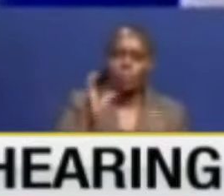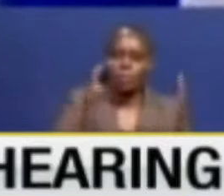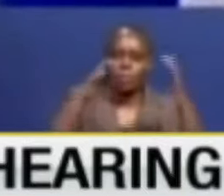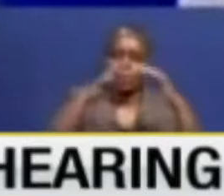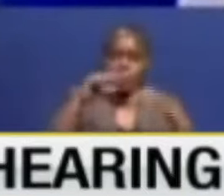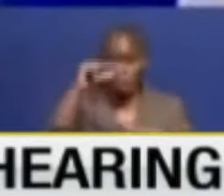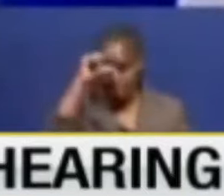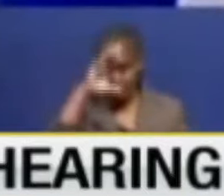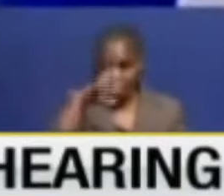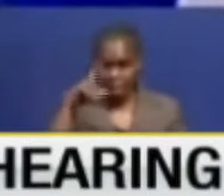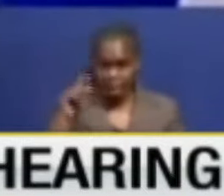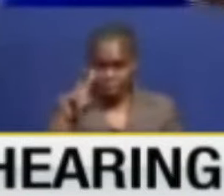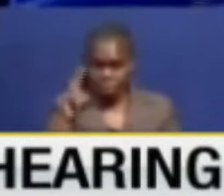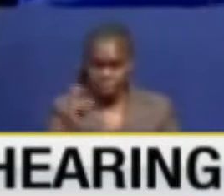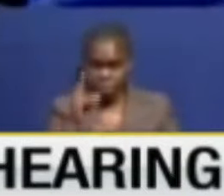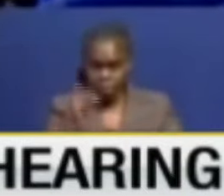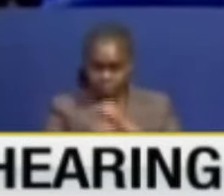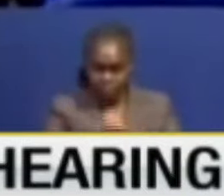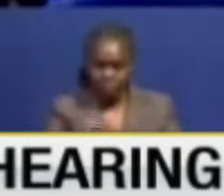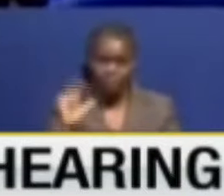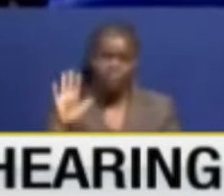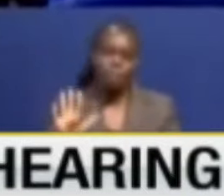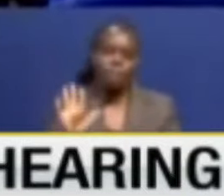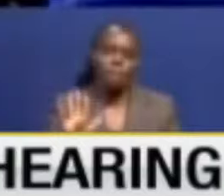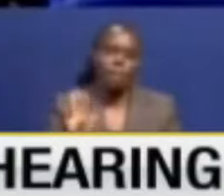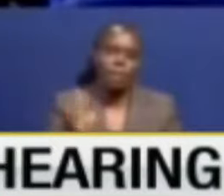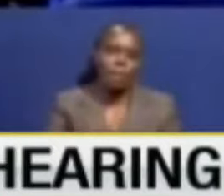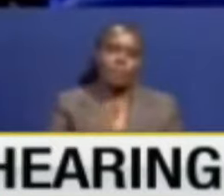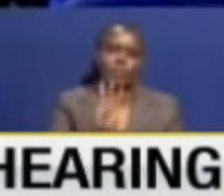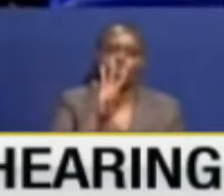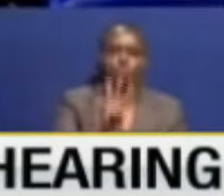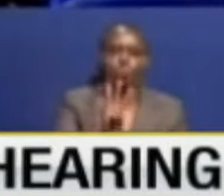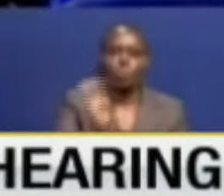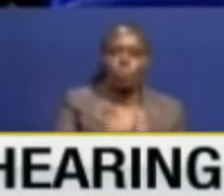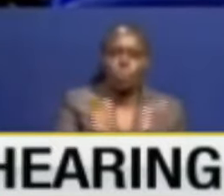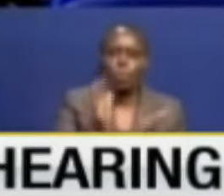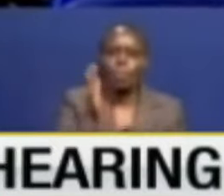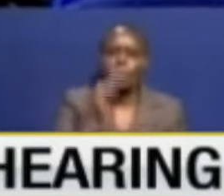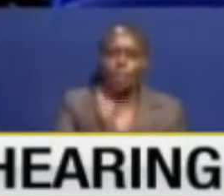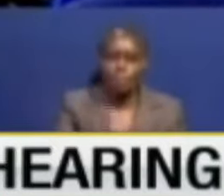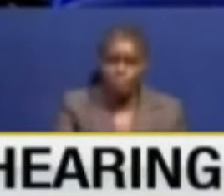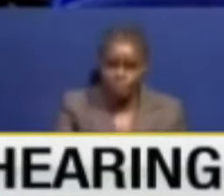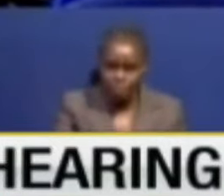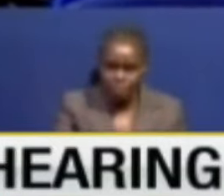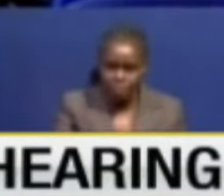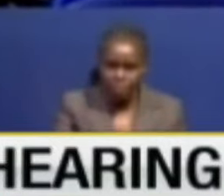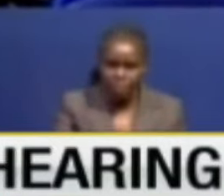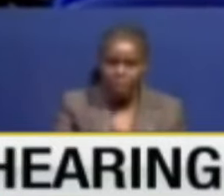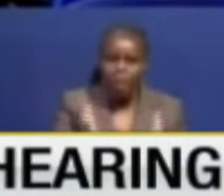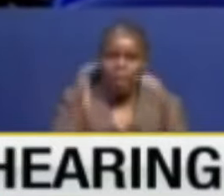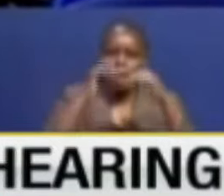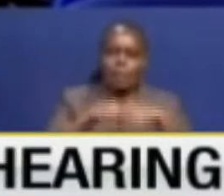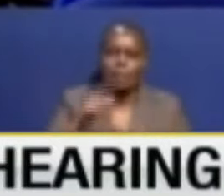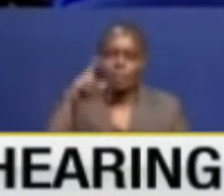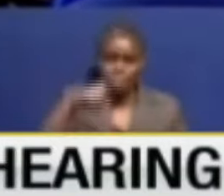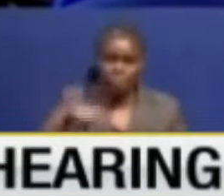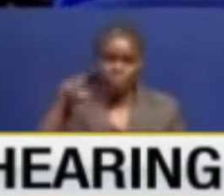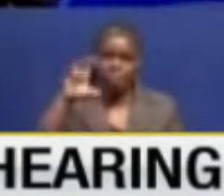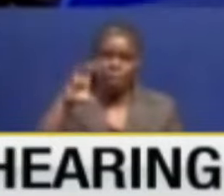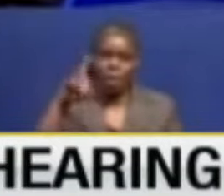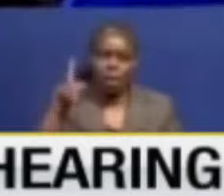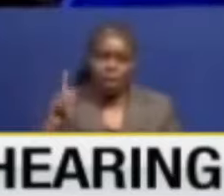Act 2012. 5, section 4 of the Public Appointments County Assemblies Approval